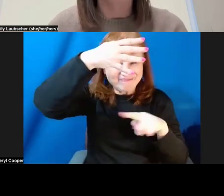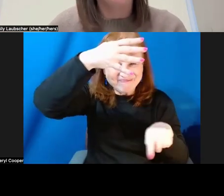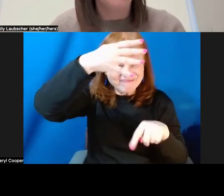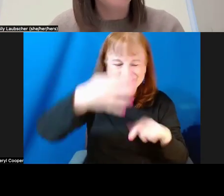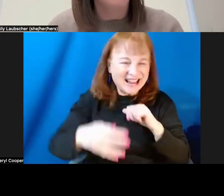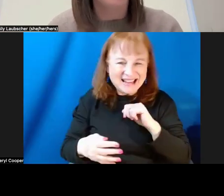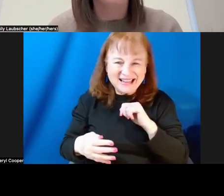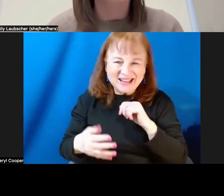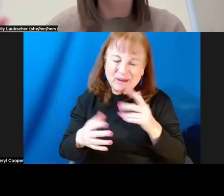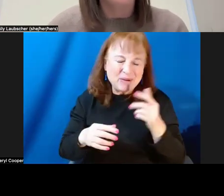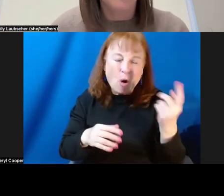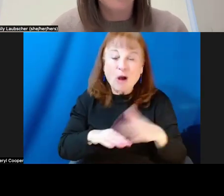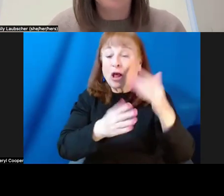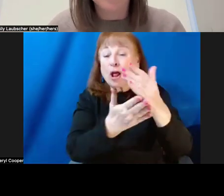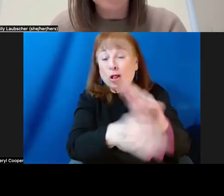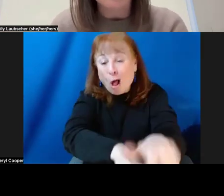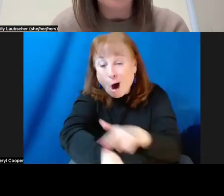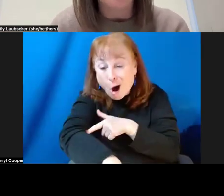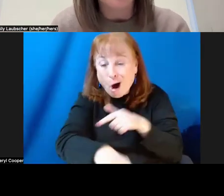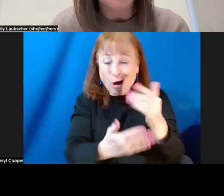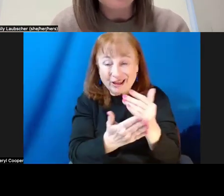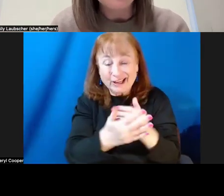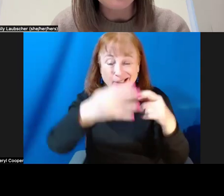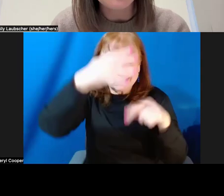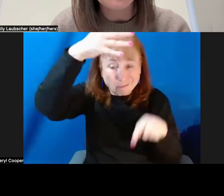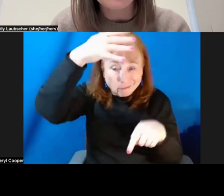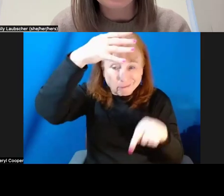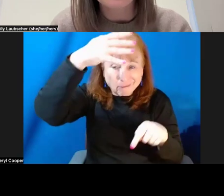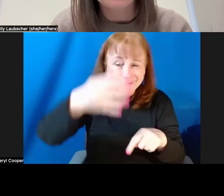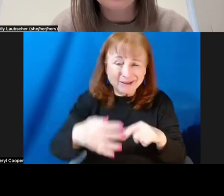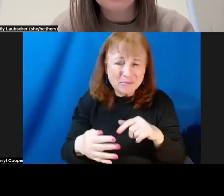very long lists that include lots and lots of words.